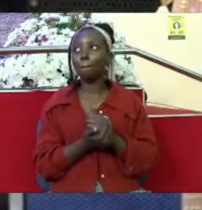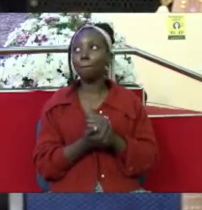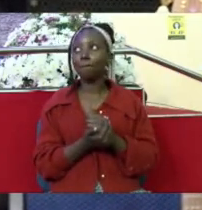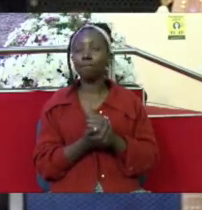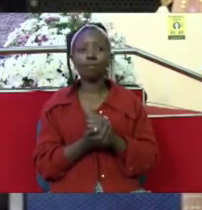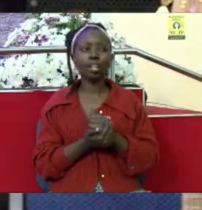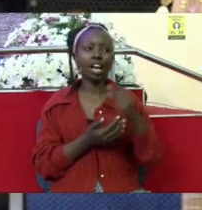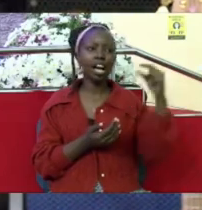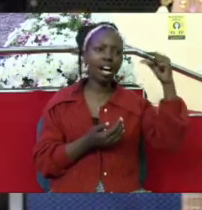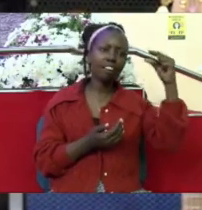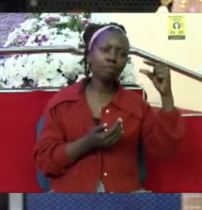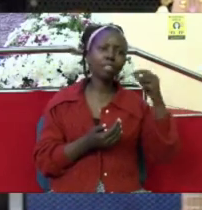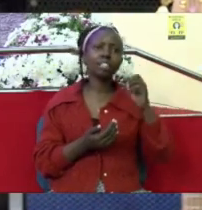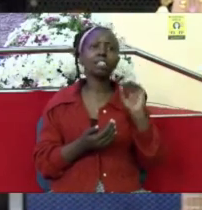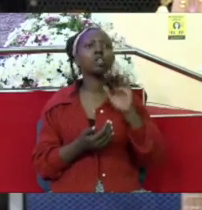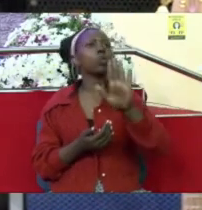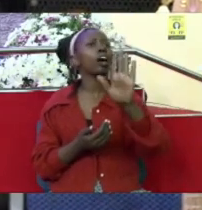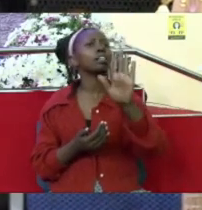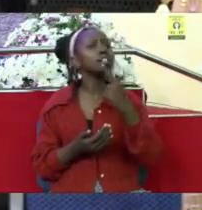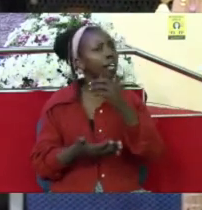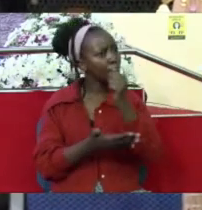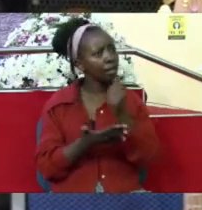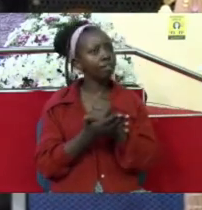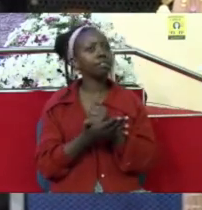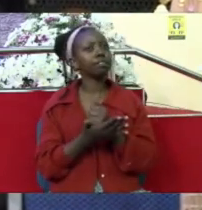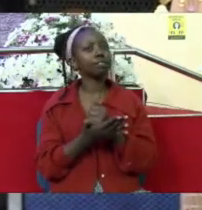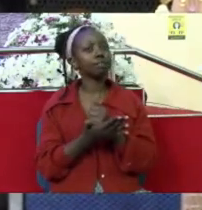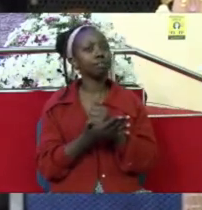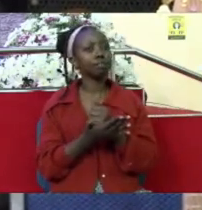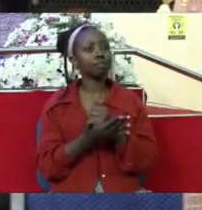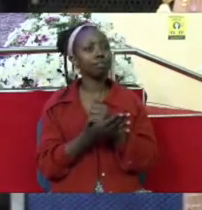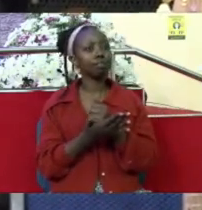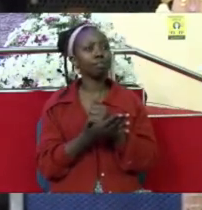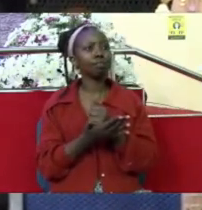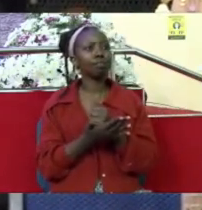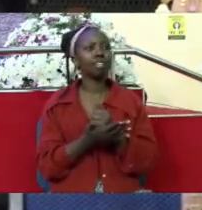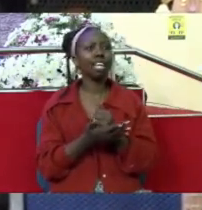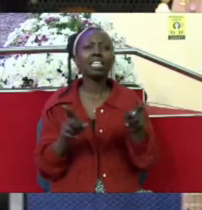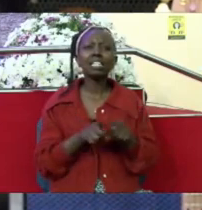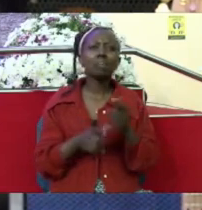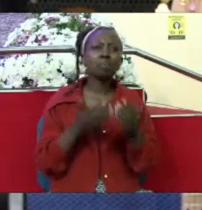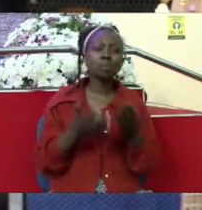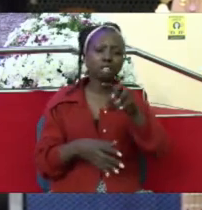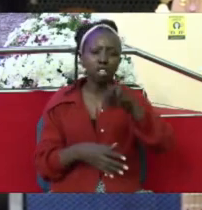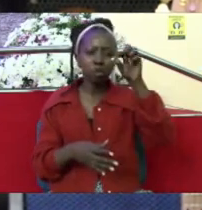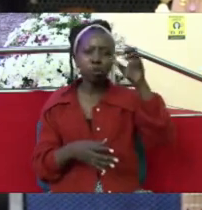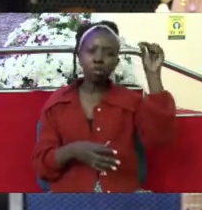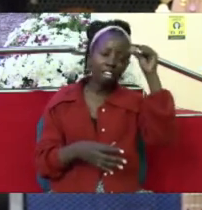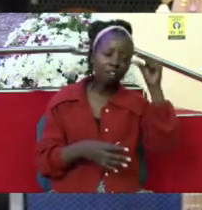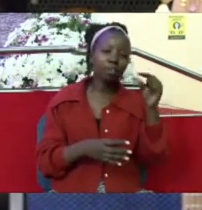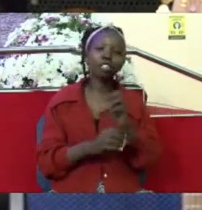Serikali yenu. Si useme amen. Amen. Hata kama hukuichagua si useme amen.